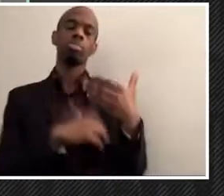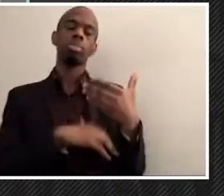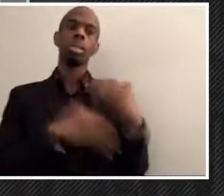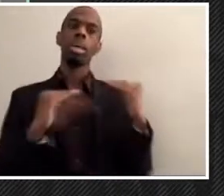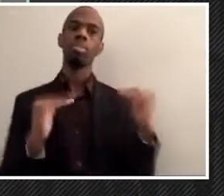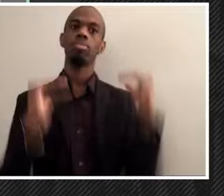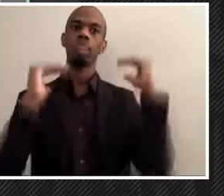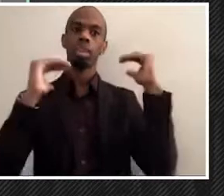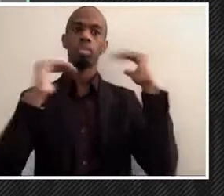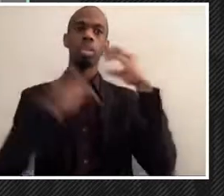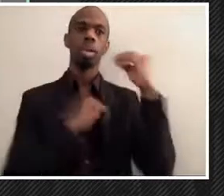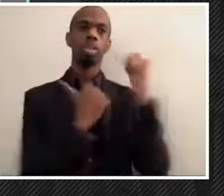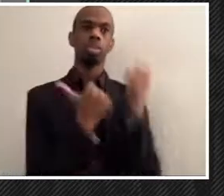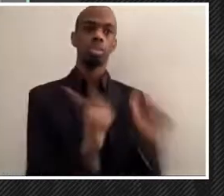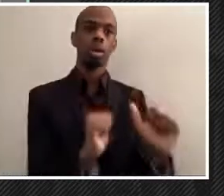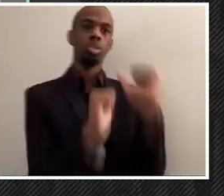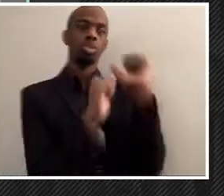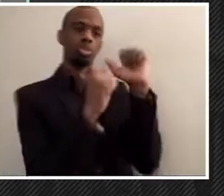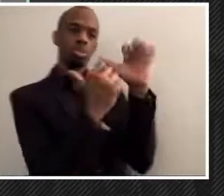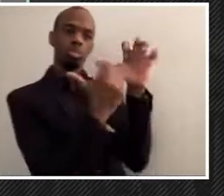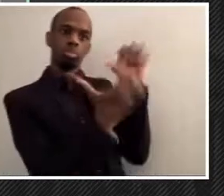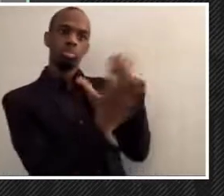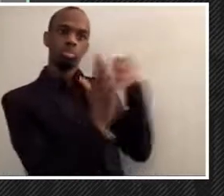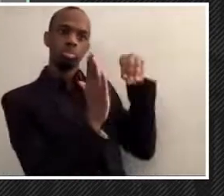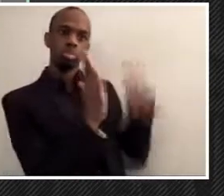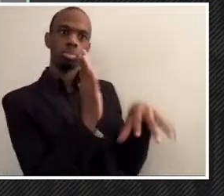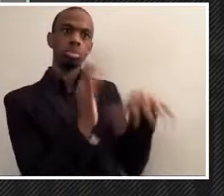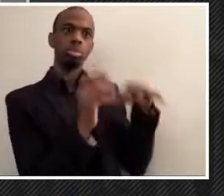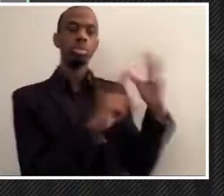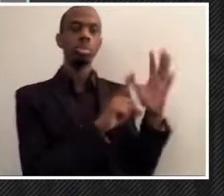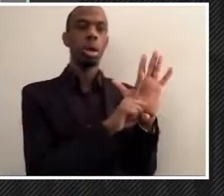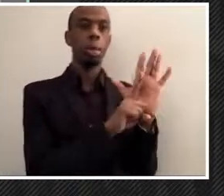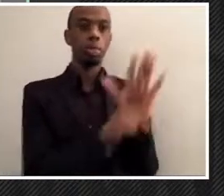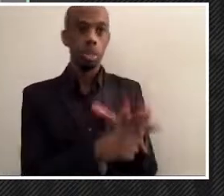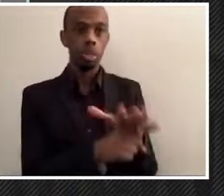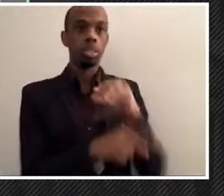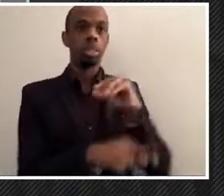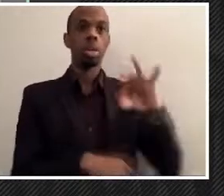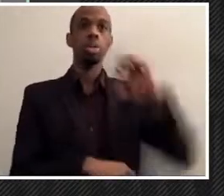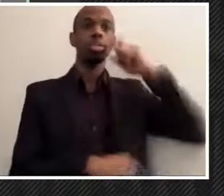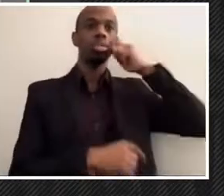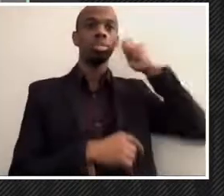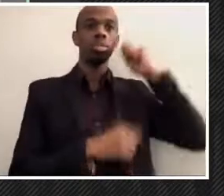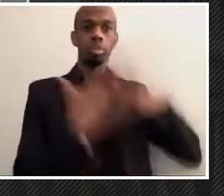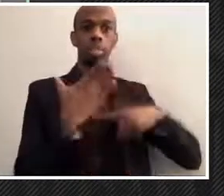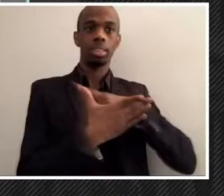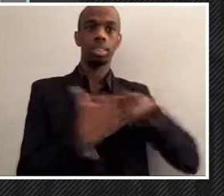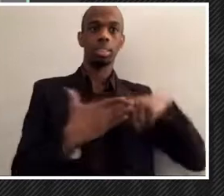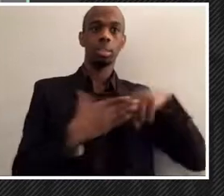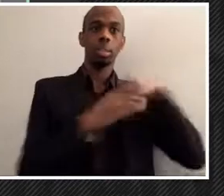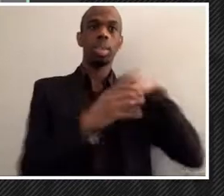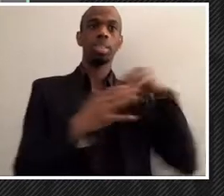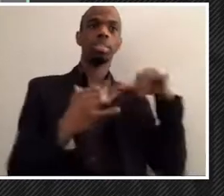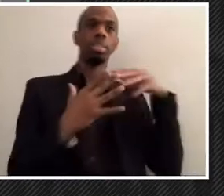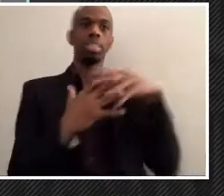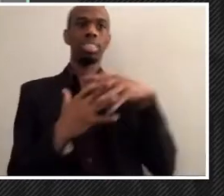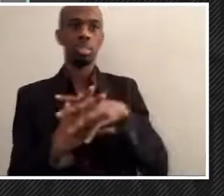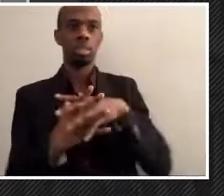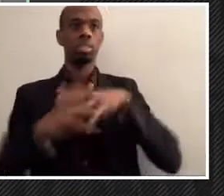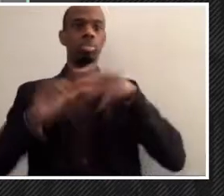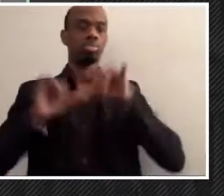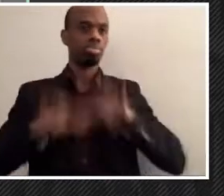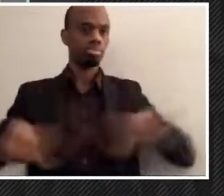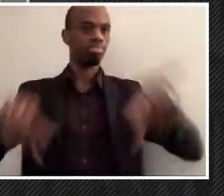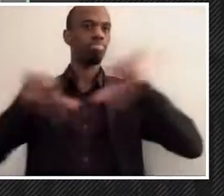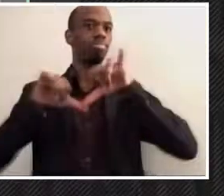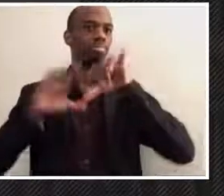oppression of systemic racism in our state, especially as it pertains to our